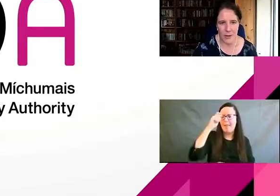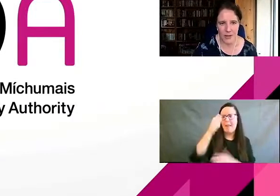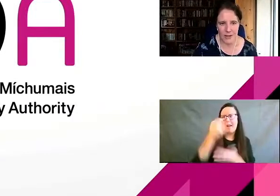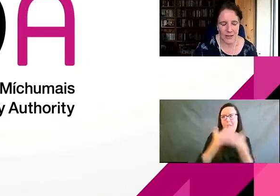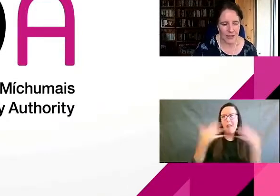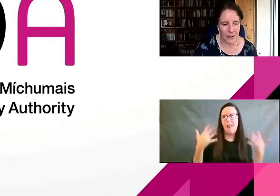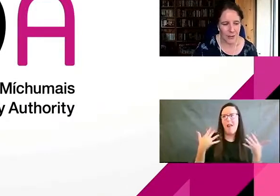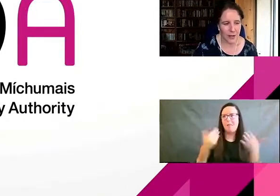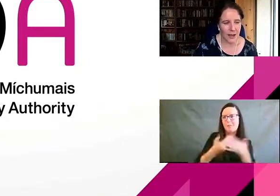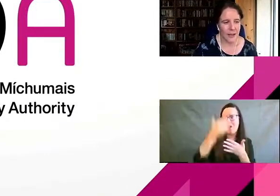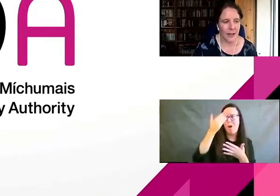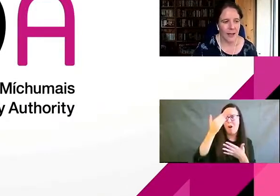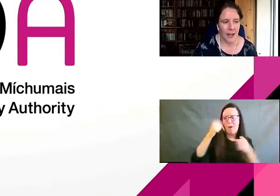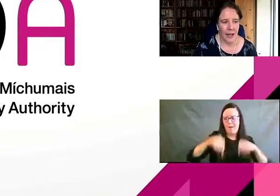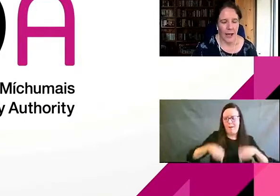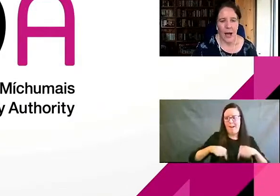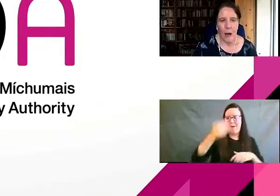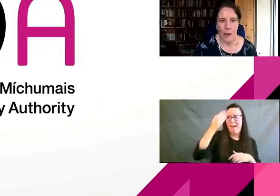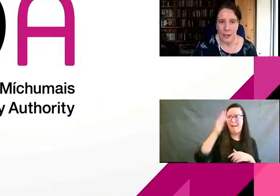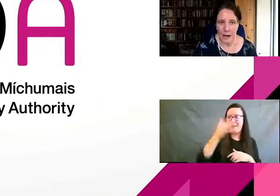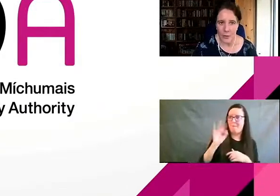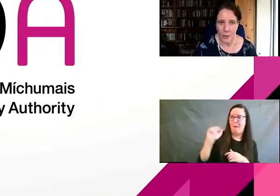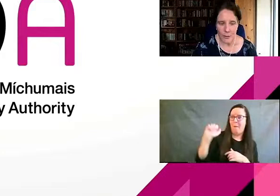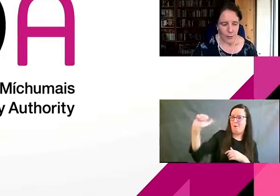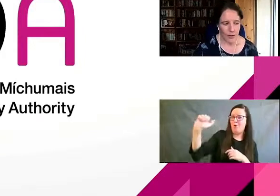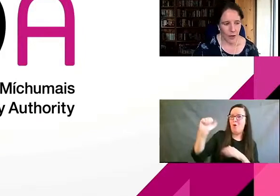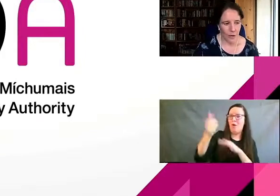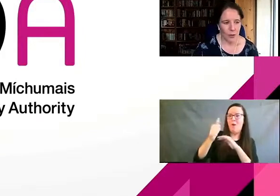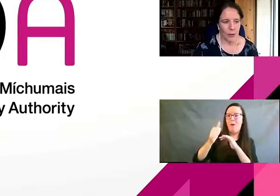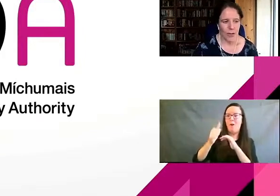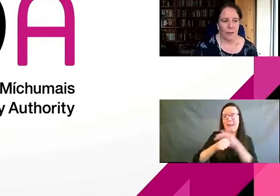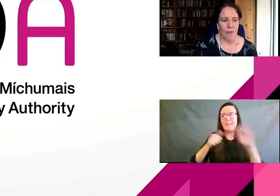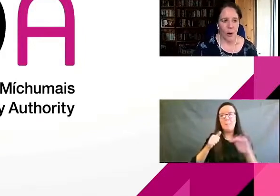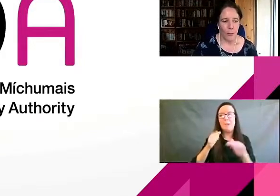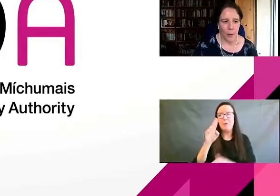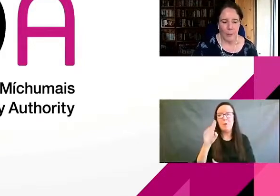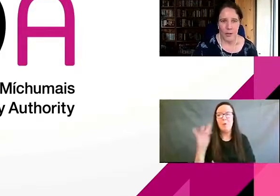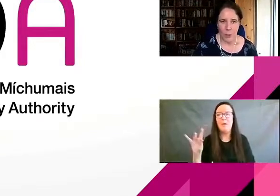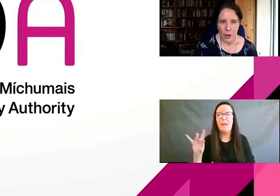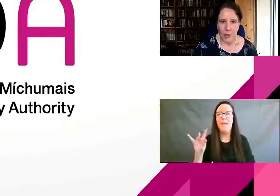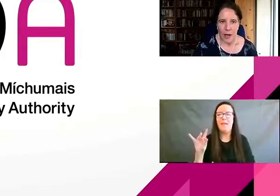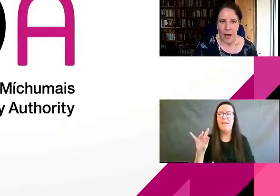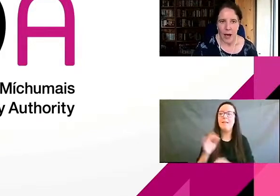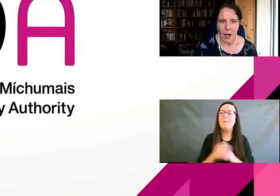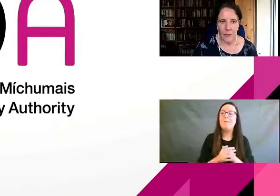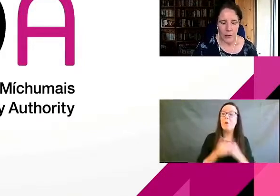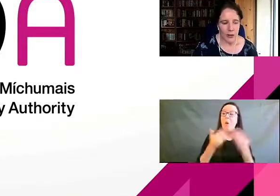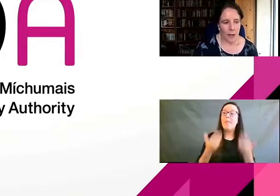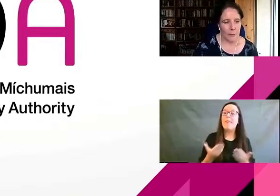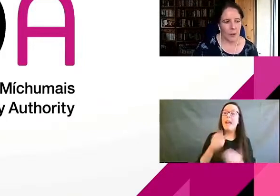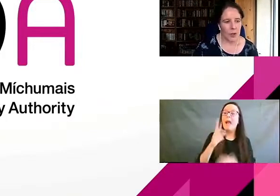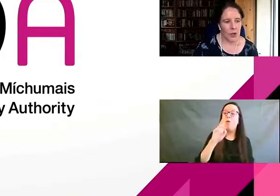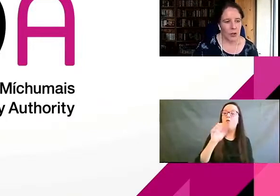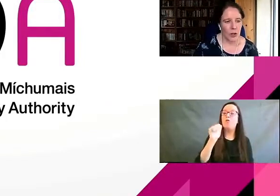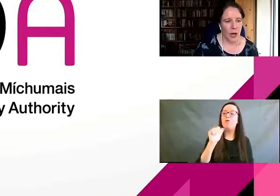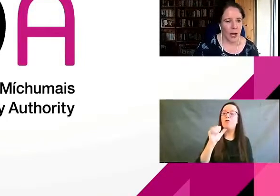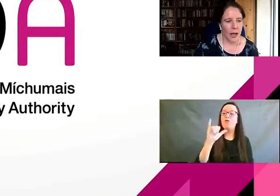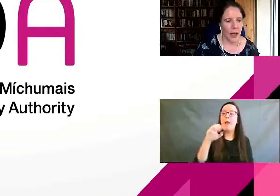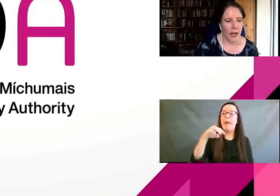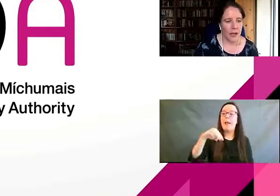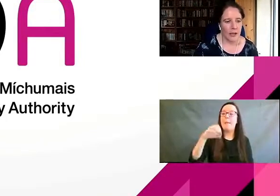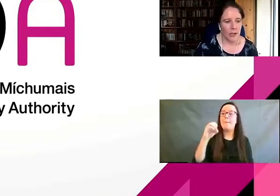your experiences in the UK. We'll now move straight on to hearing from Raymond Byrne, a full-time